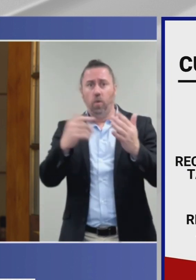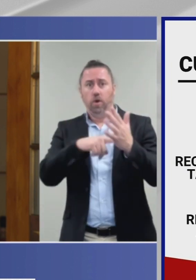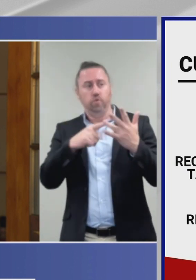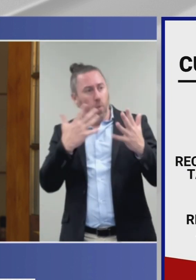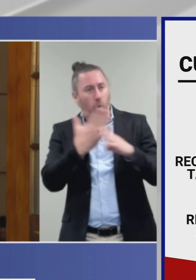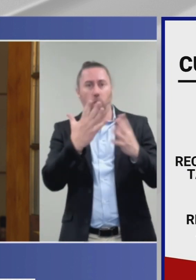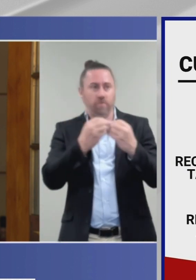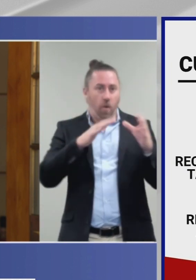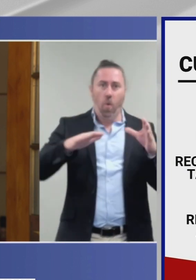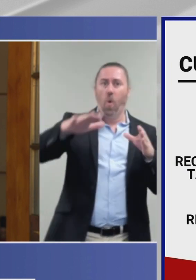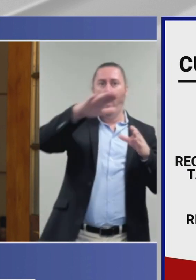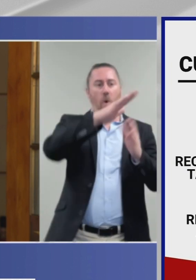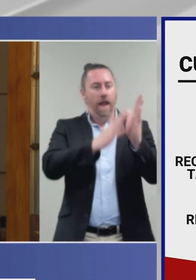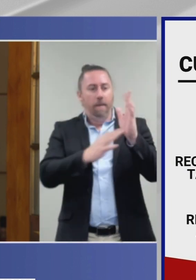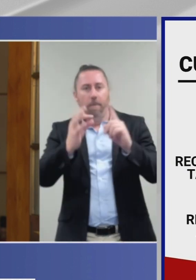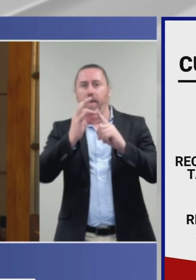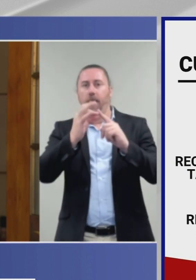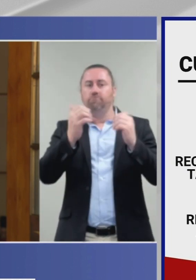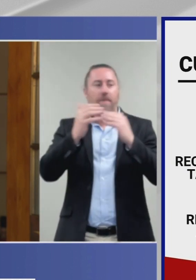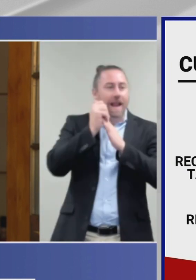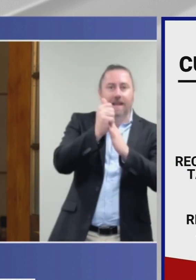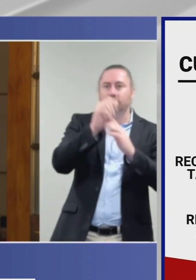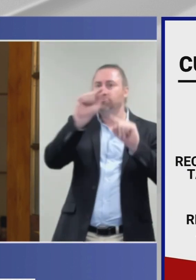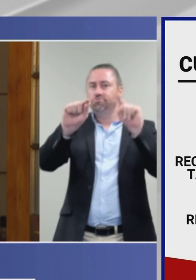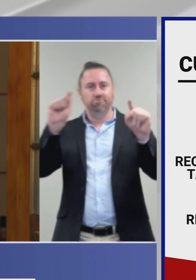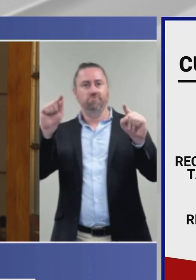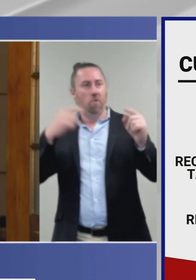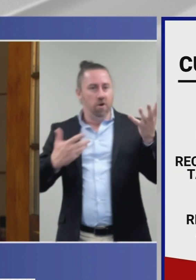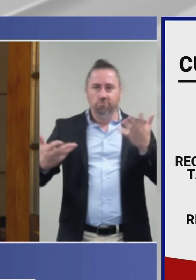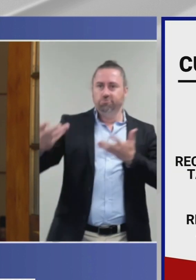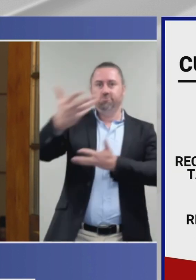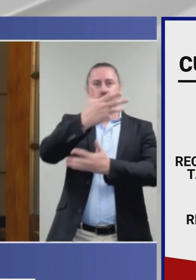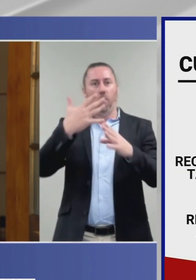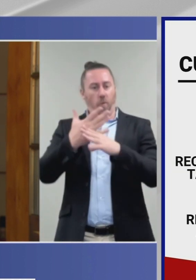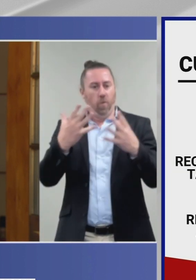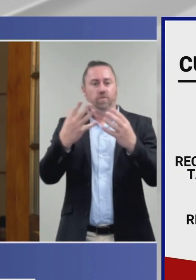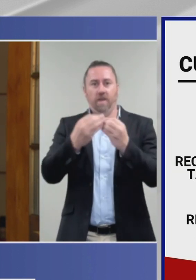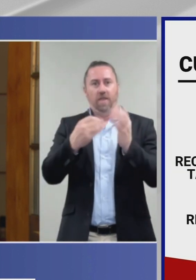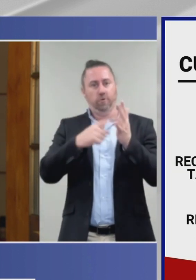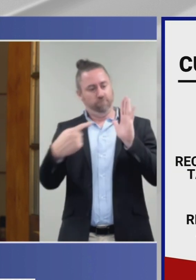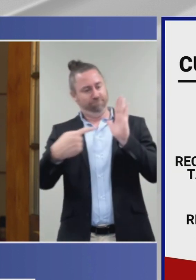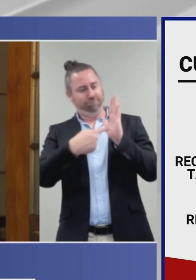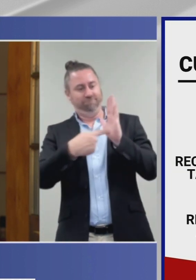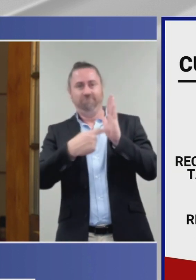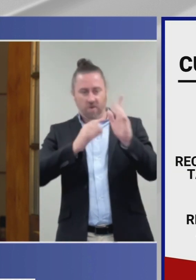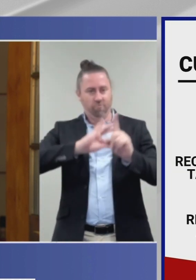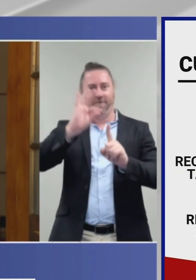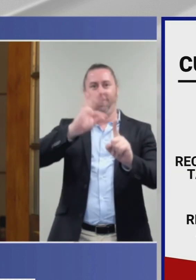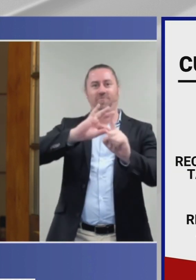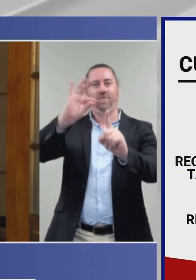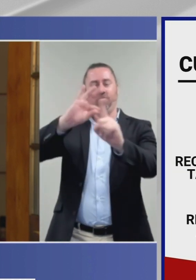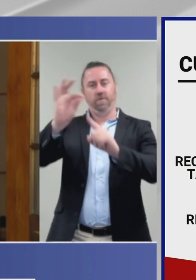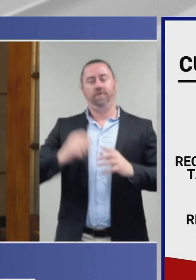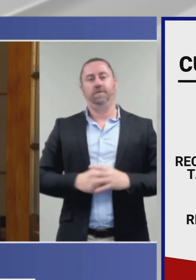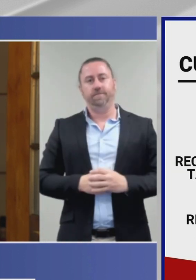begun and continuing to work together to address all of these issues in good faith. I want to keep people around